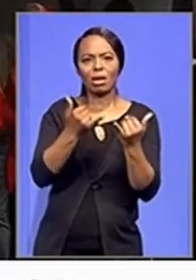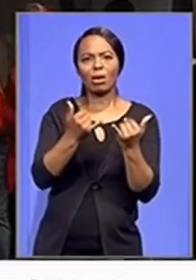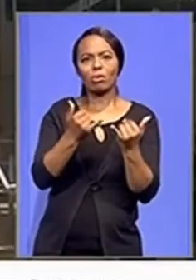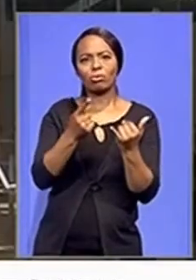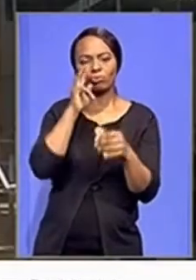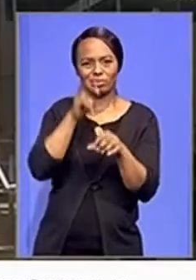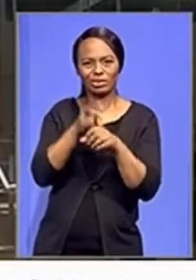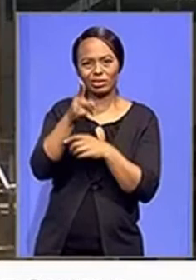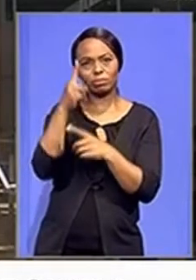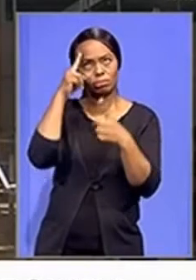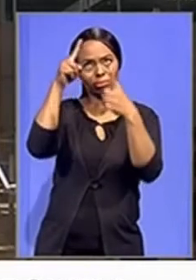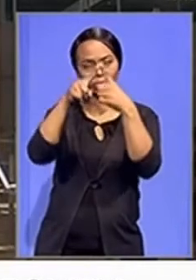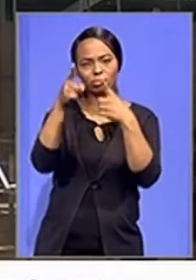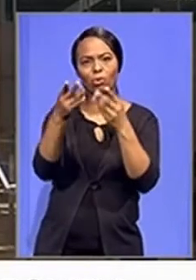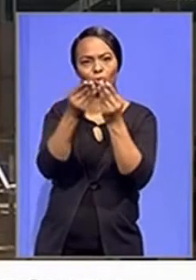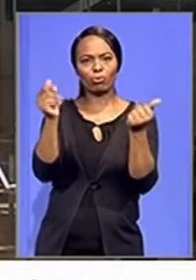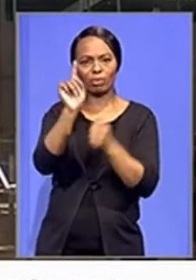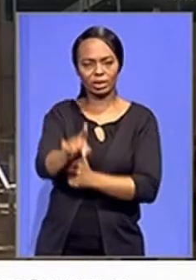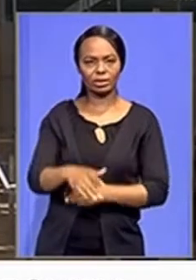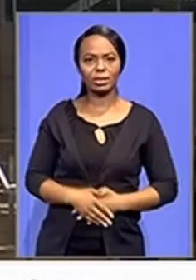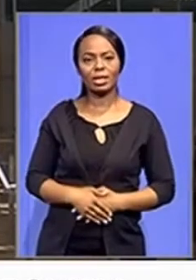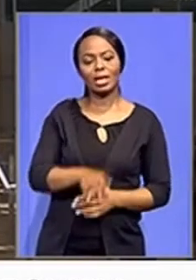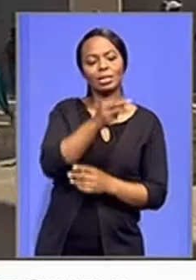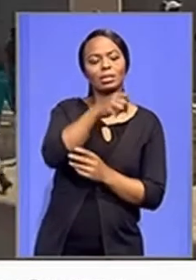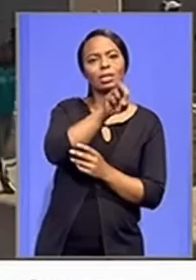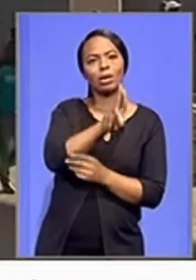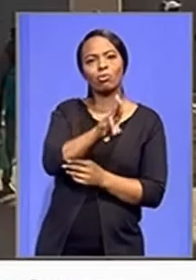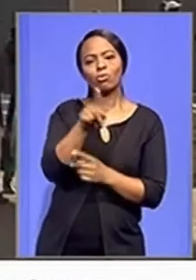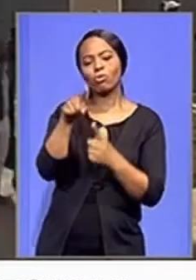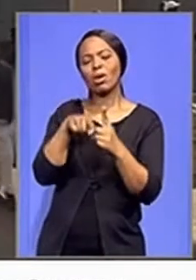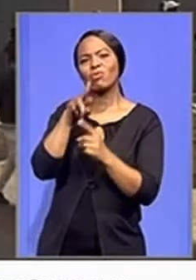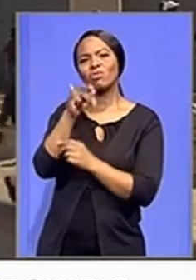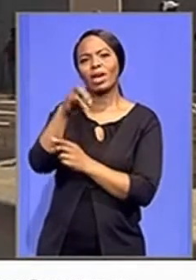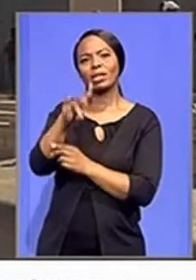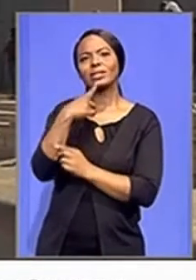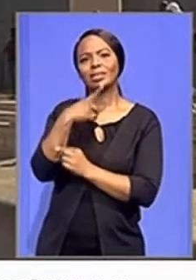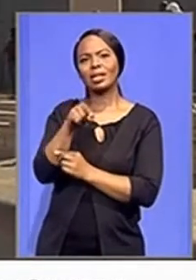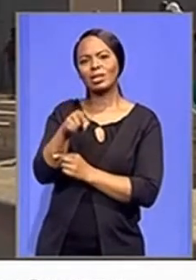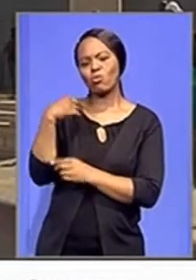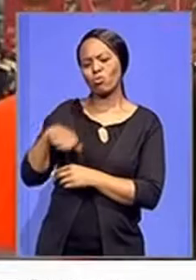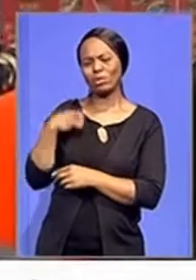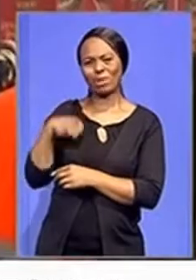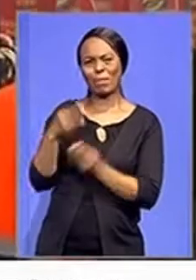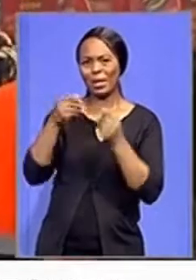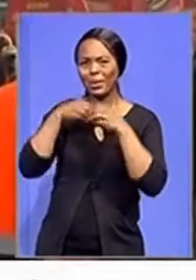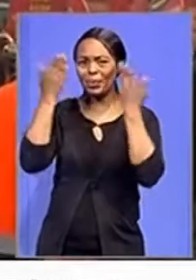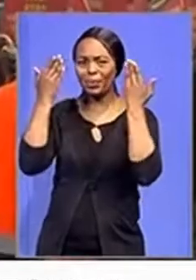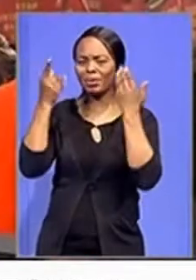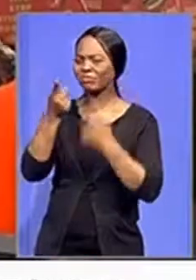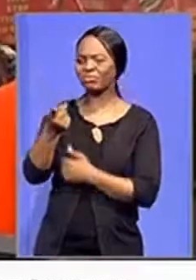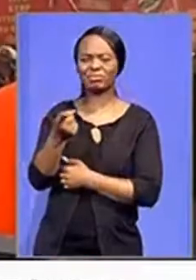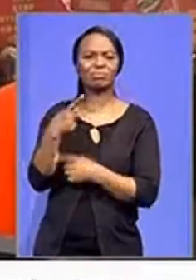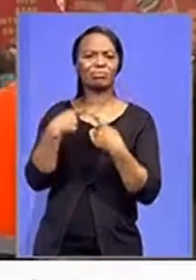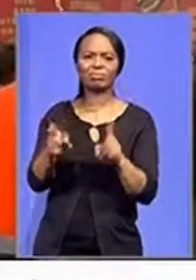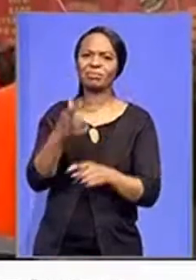with effect from 1 July. SAMWU e kgapetse thoko dipego tsa Mayor Ranteng Williams tsa gore masepala ga ona matlole. Ba